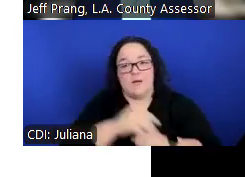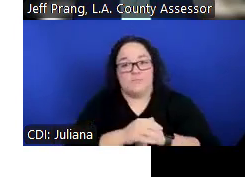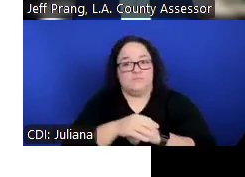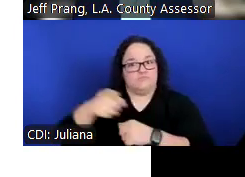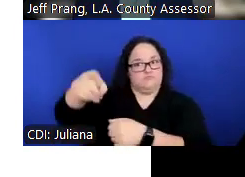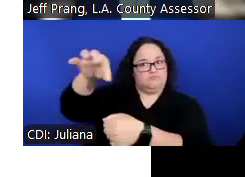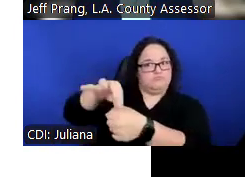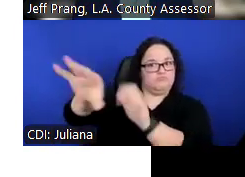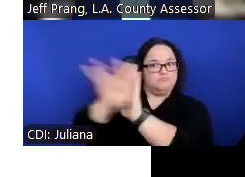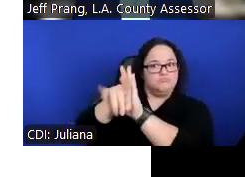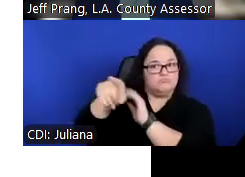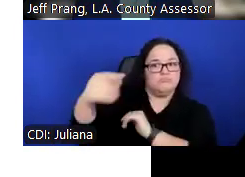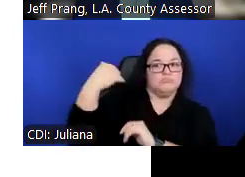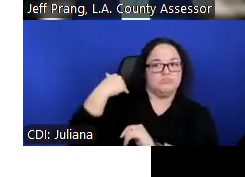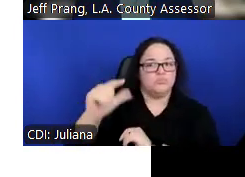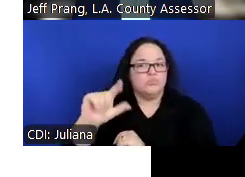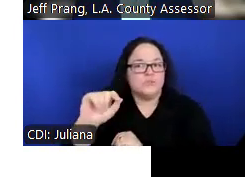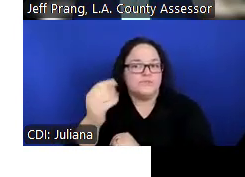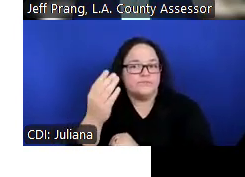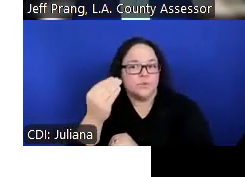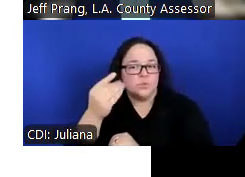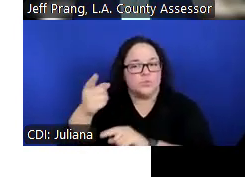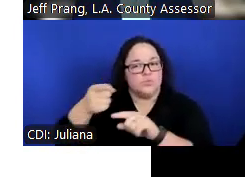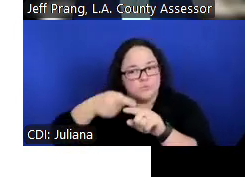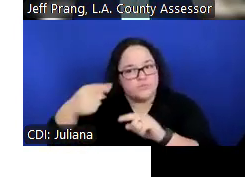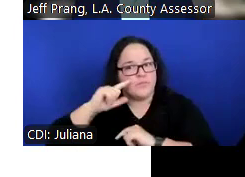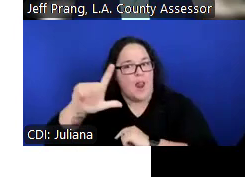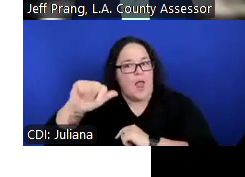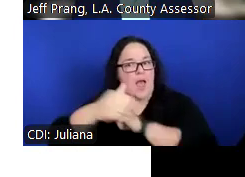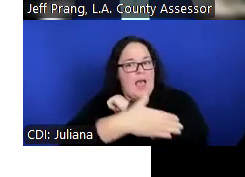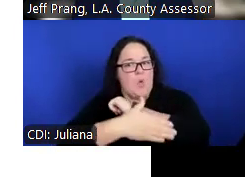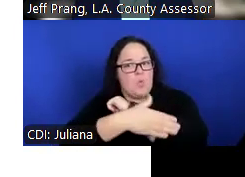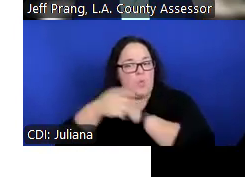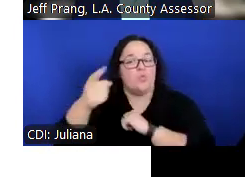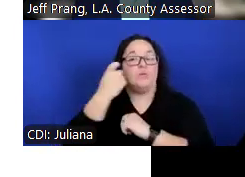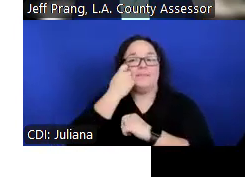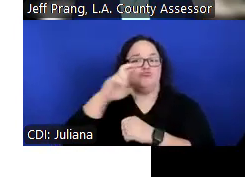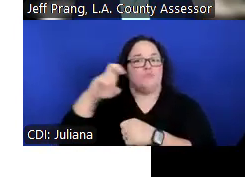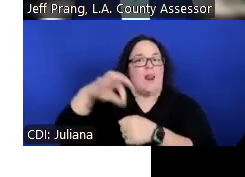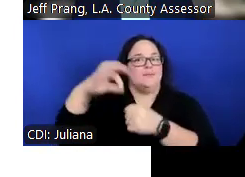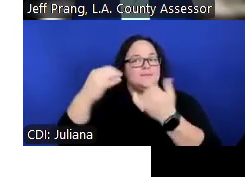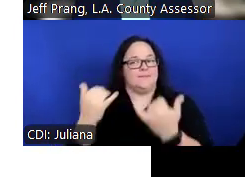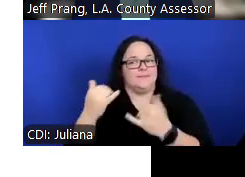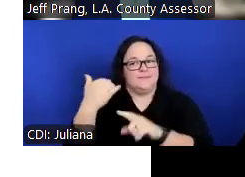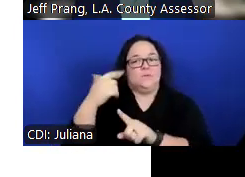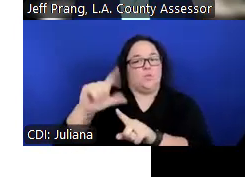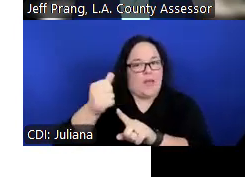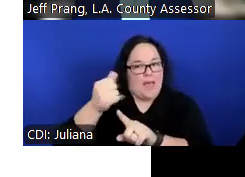for the County of Los Angeles, and he was re-elected in 2018 and 2022.